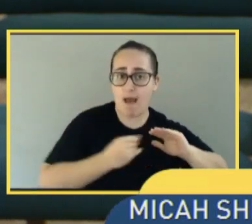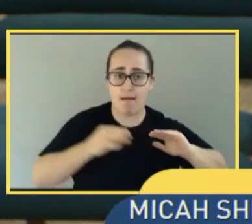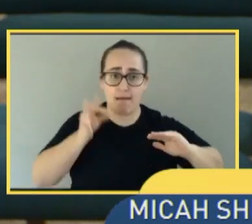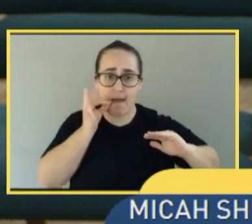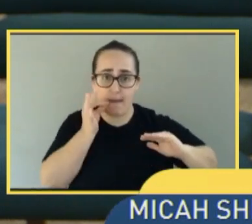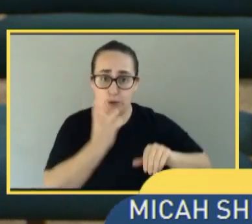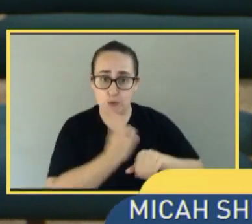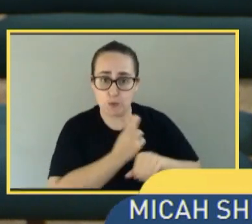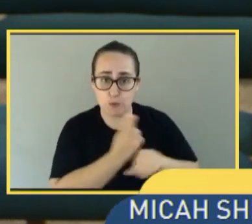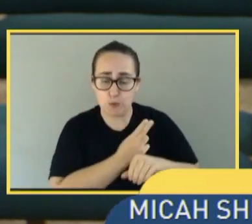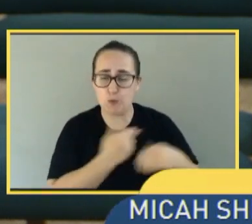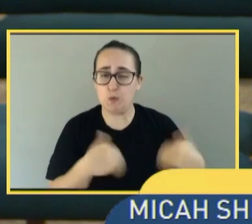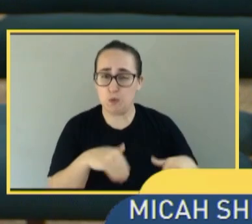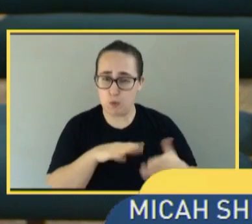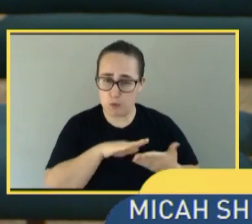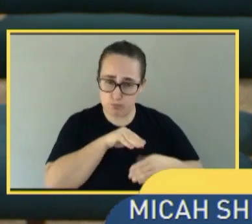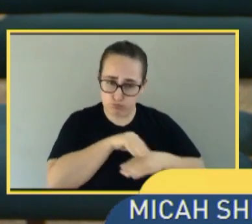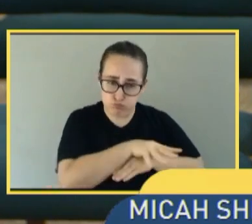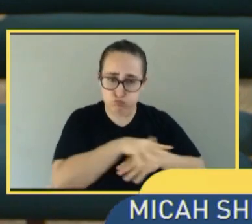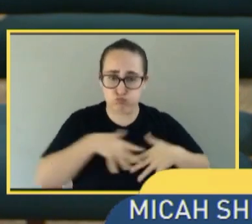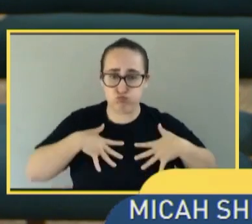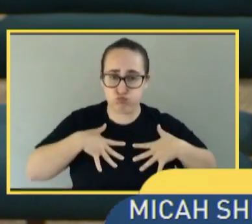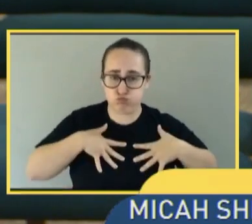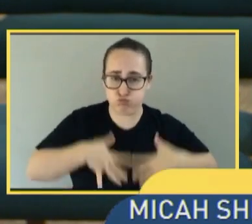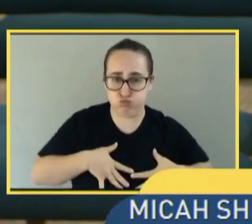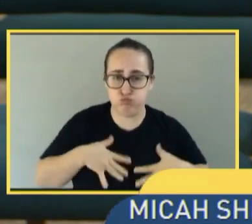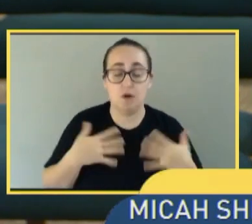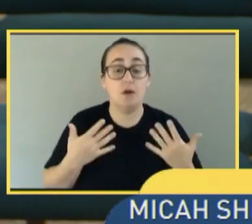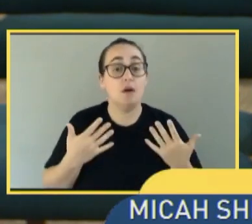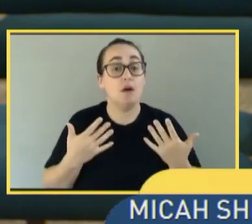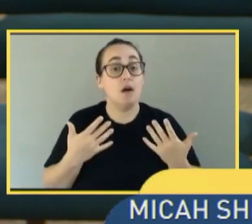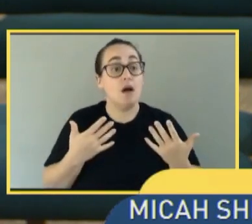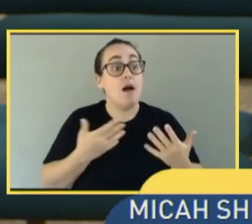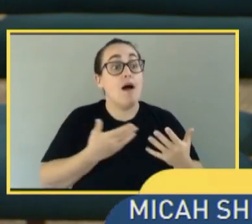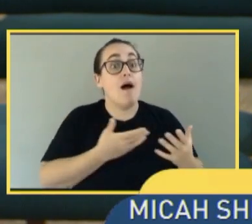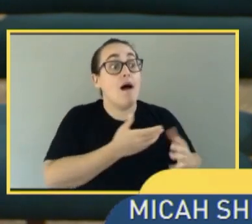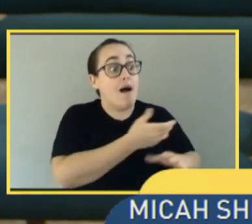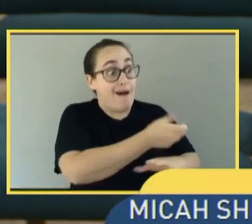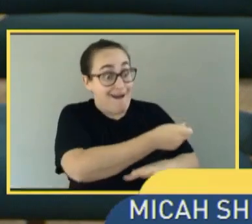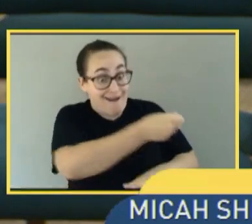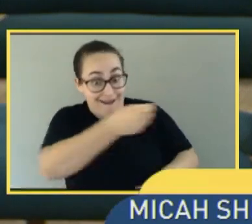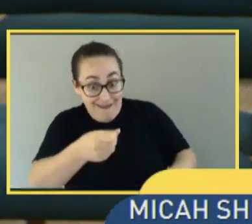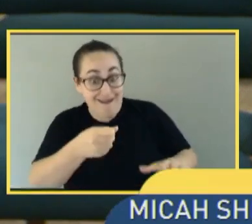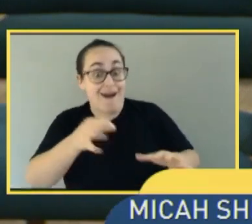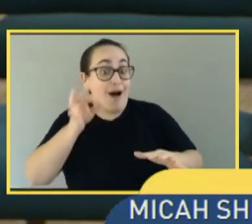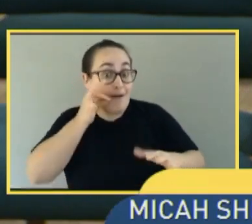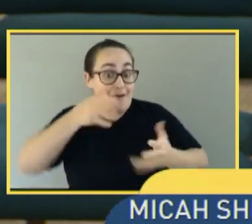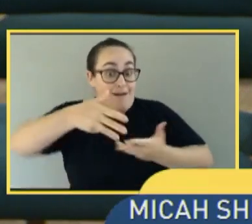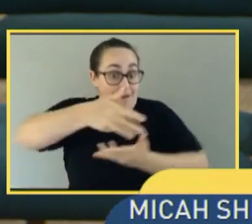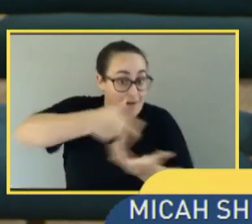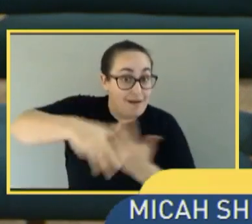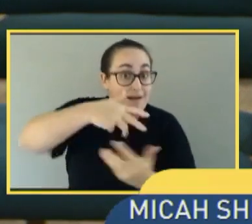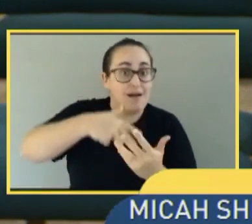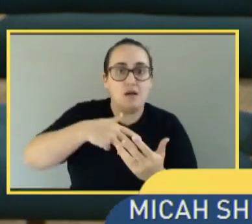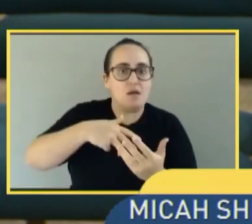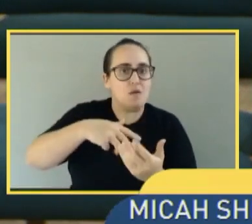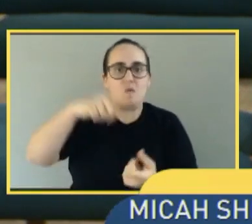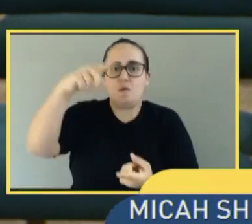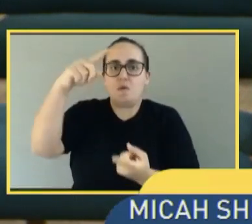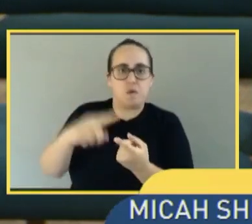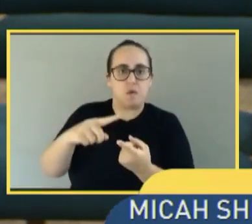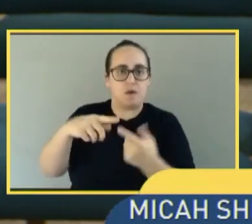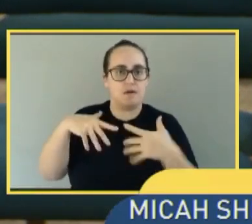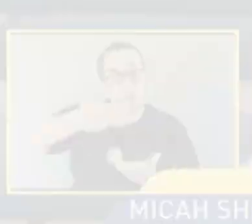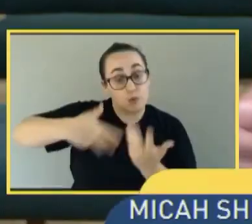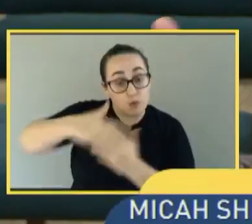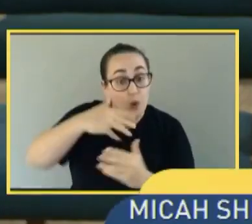depressive symptoms, that when social consumption is introduced in the equation, there's significantly less tendency towards social